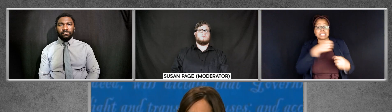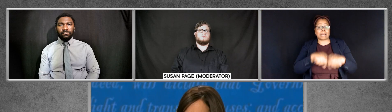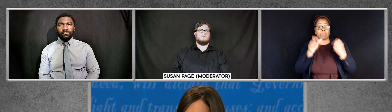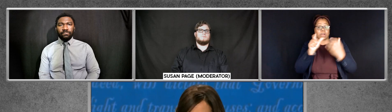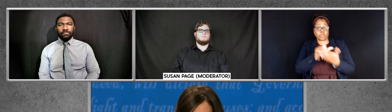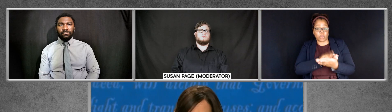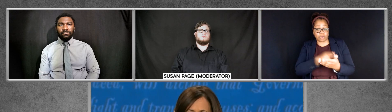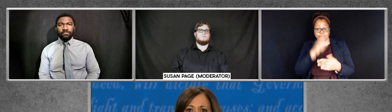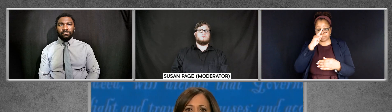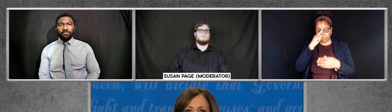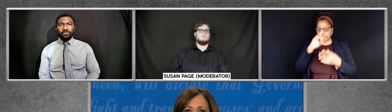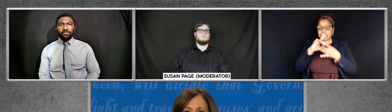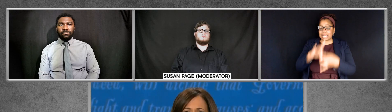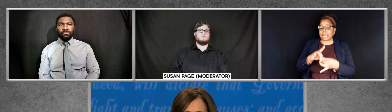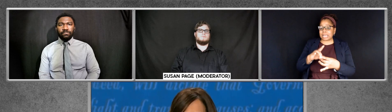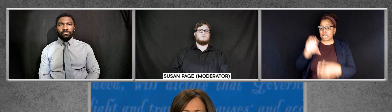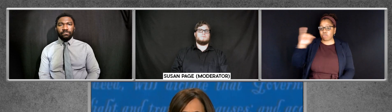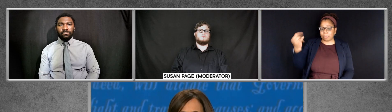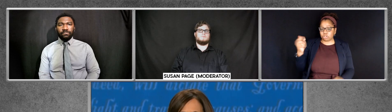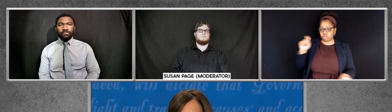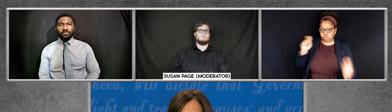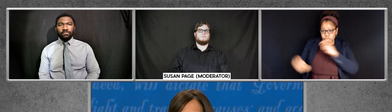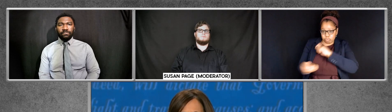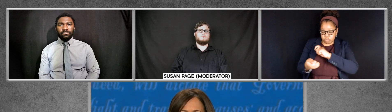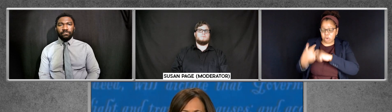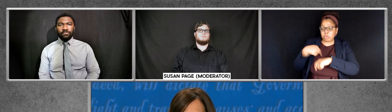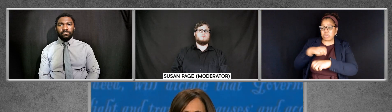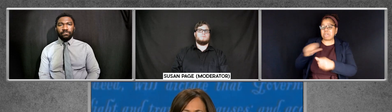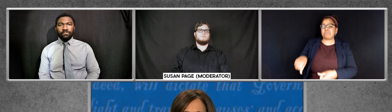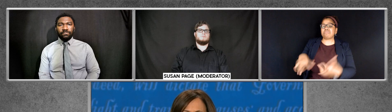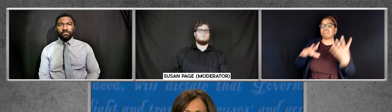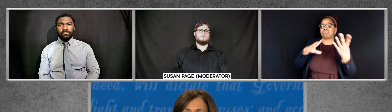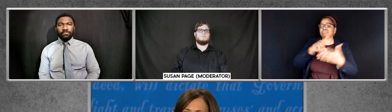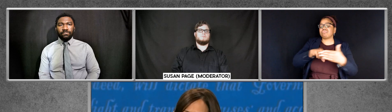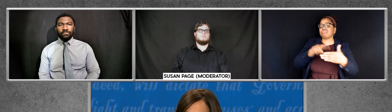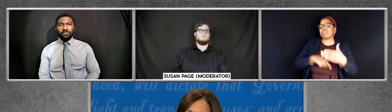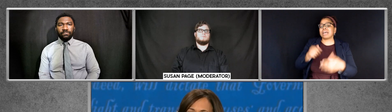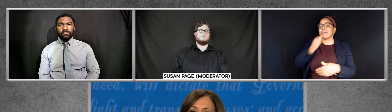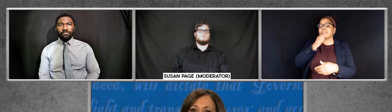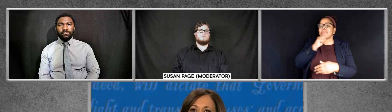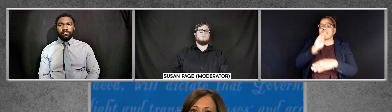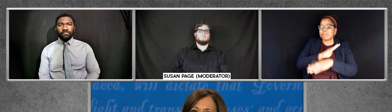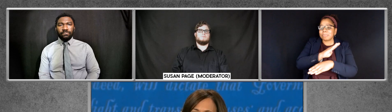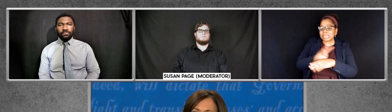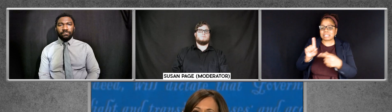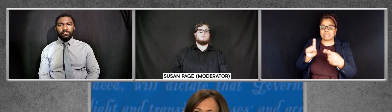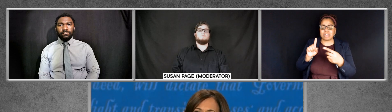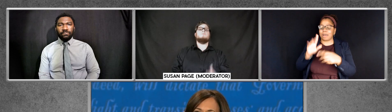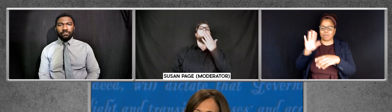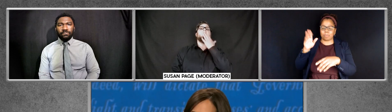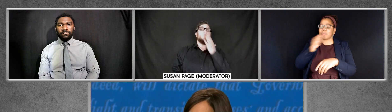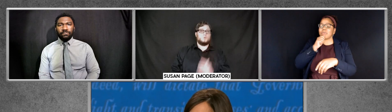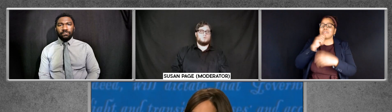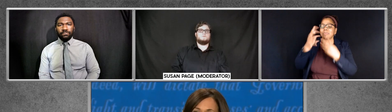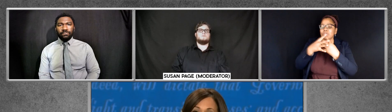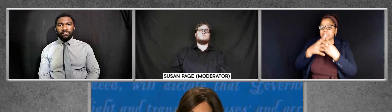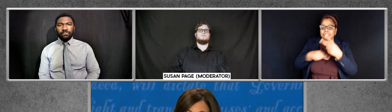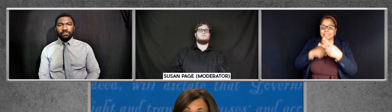reform, get rid of private prisons and cash bail, and we will decriminalize marijuana,